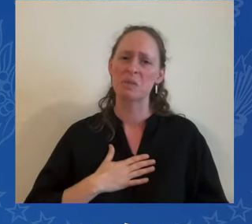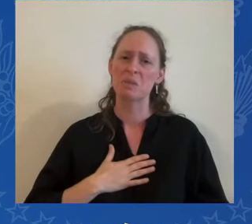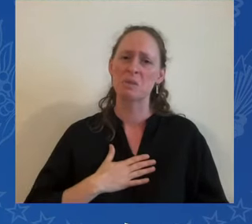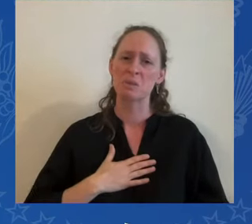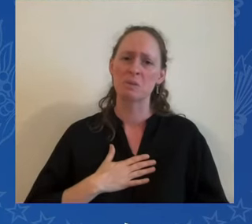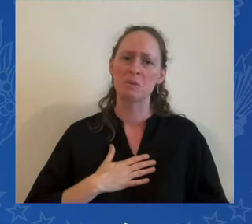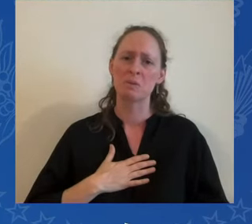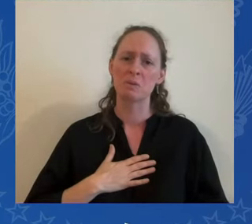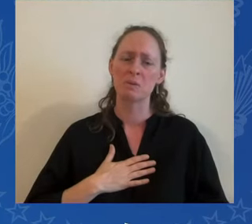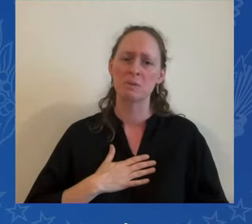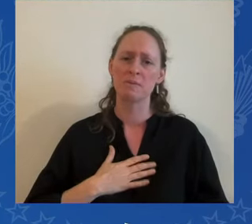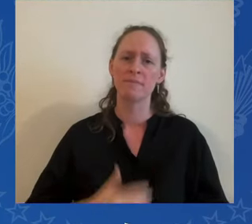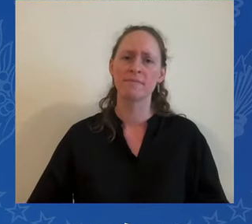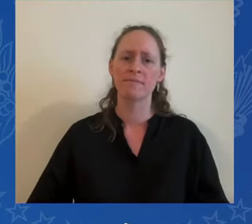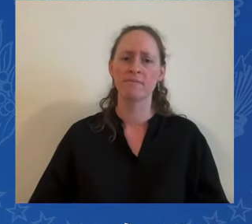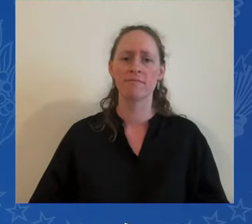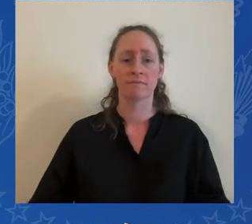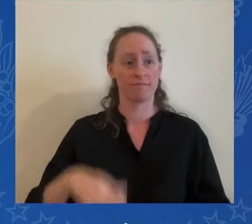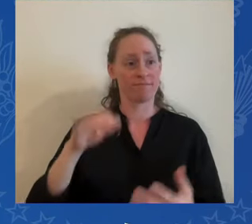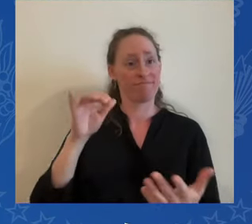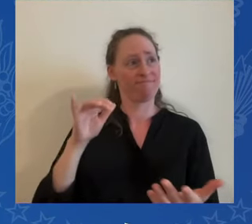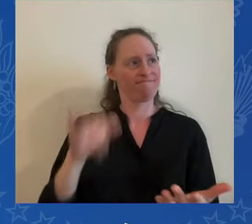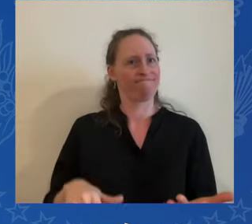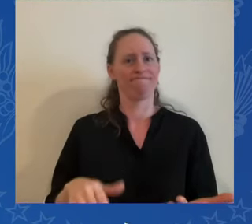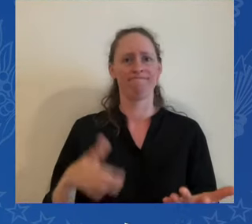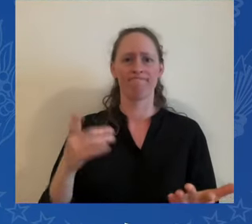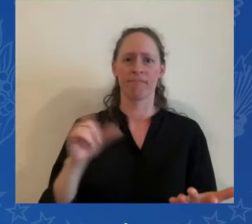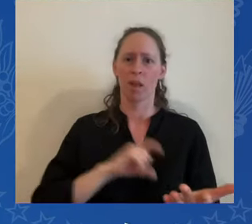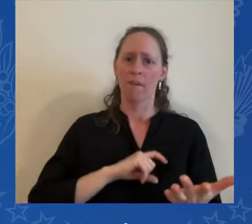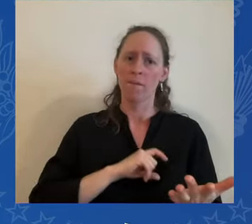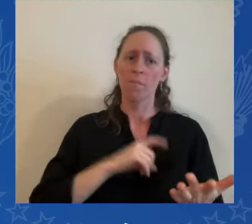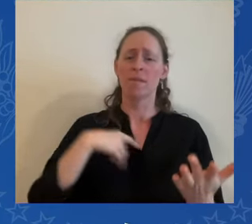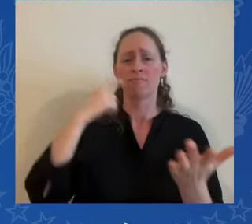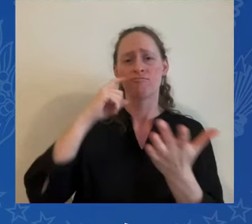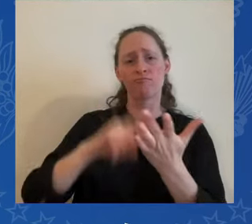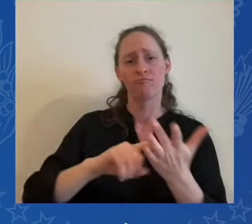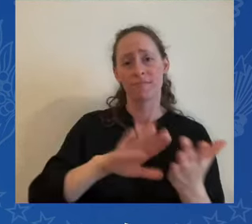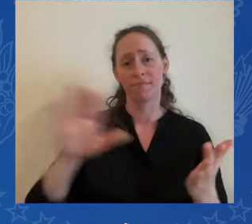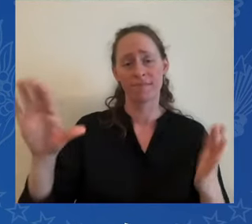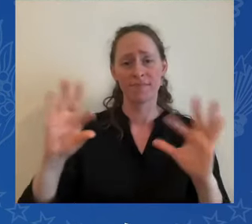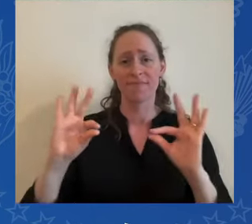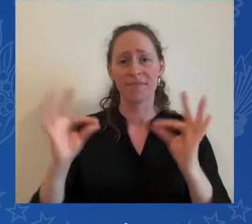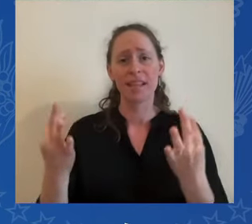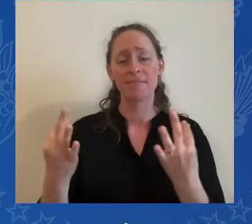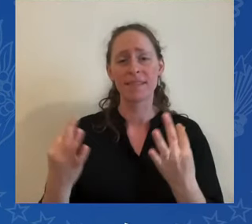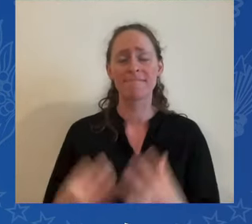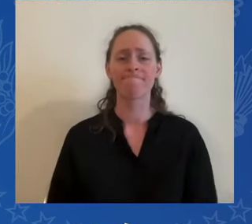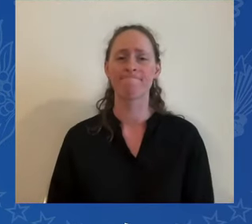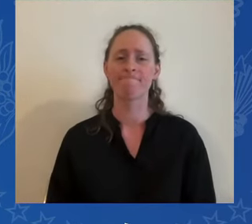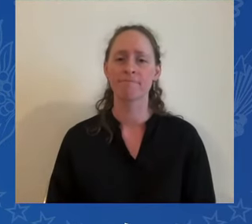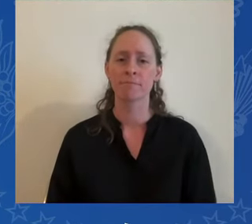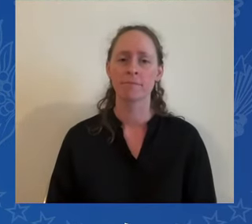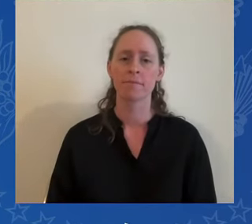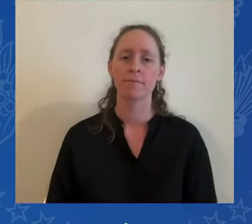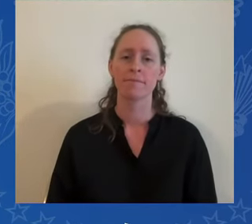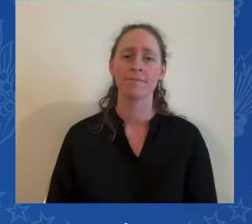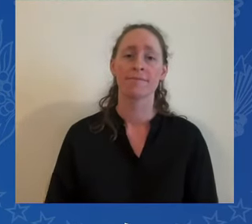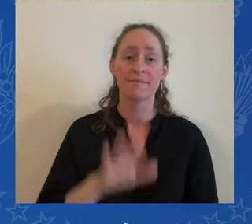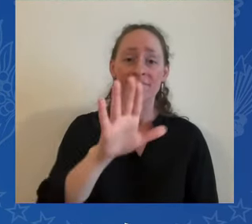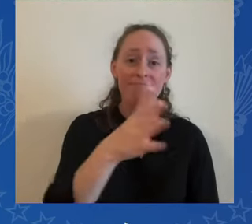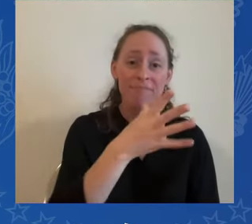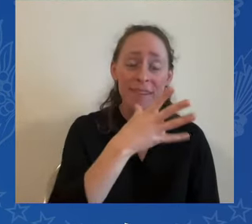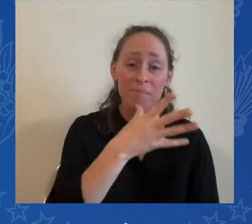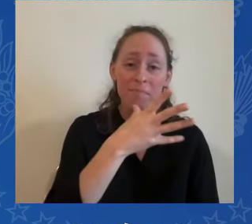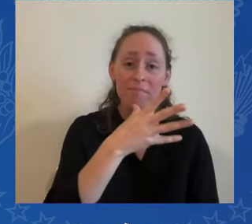including Detective Mora's mom, sister, and Detective Mora's childhood sweetheart. married just months before he was killed.